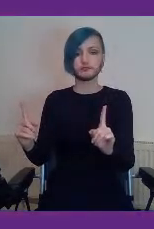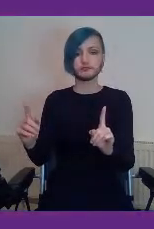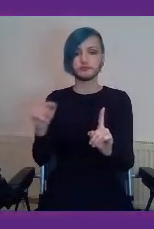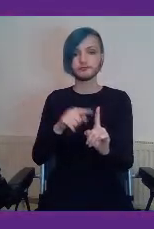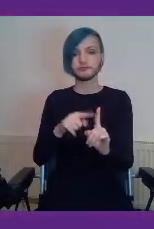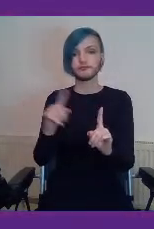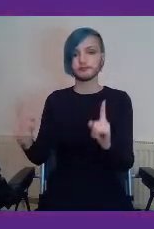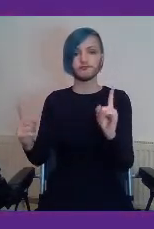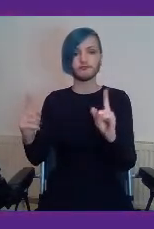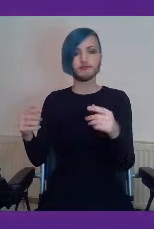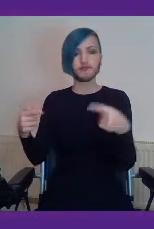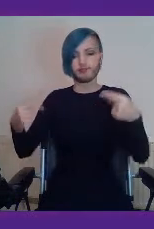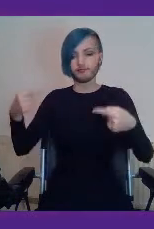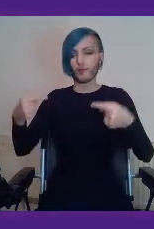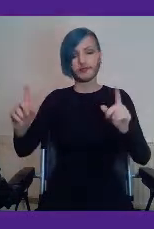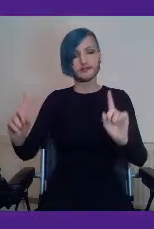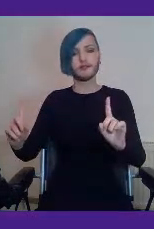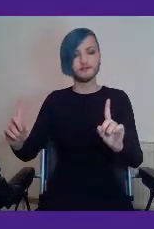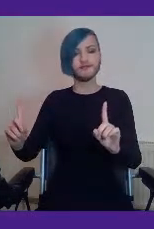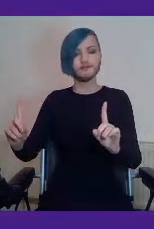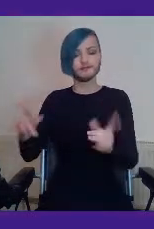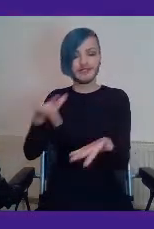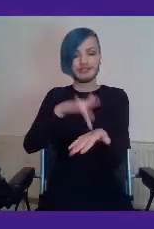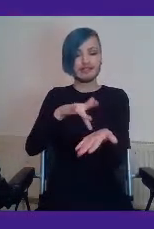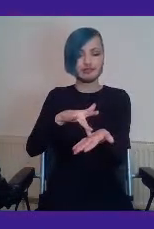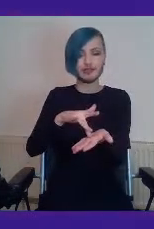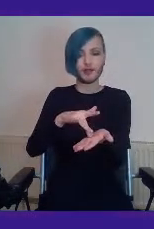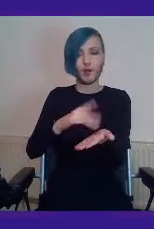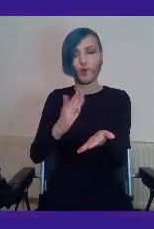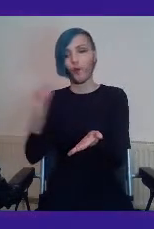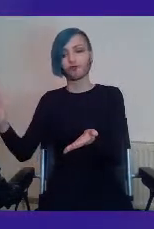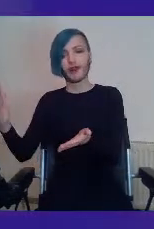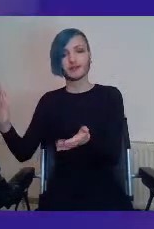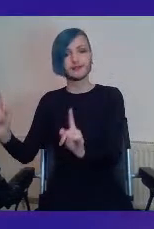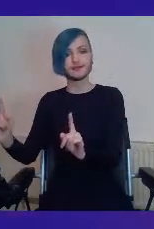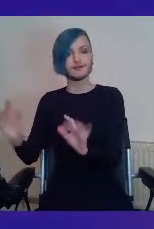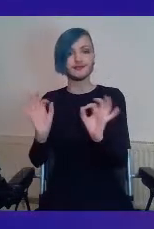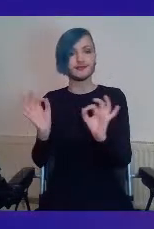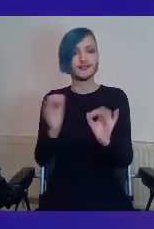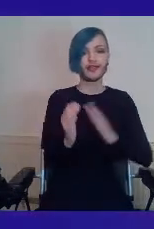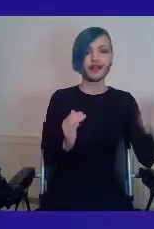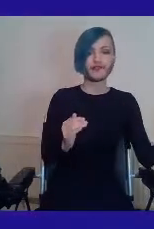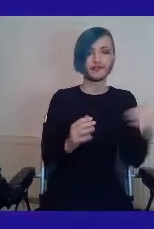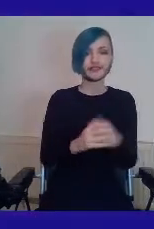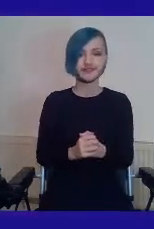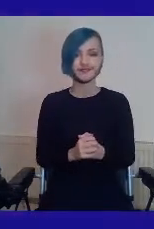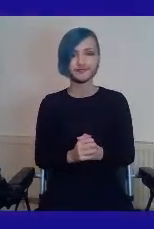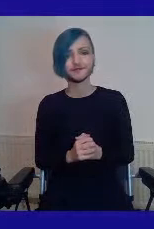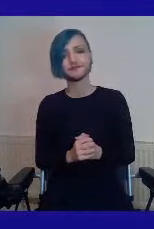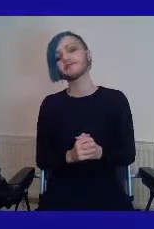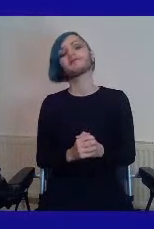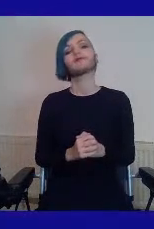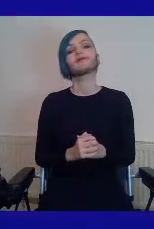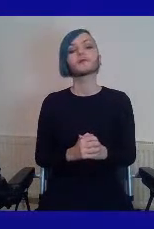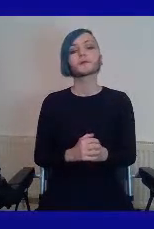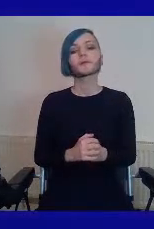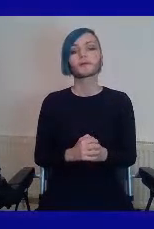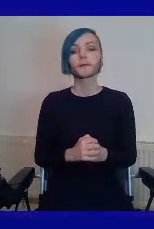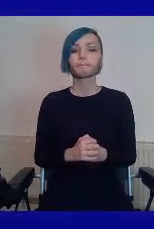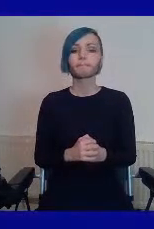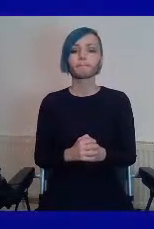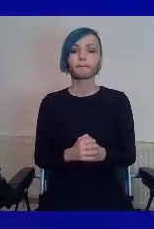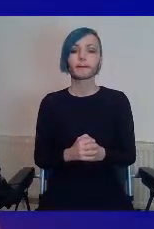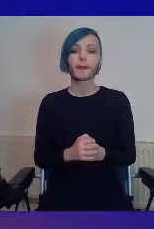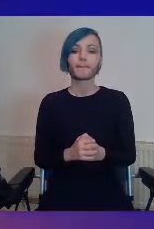competitor. And I'm afraid that during this presidential campaign, there was no word about